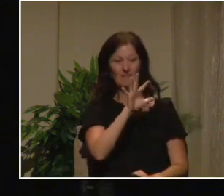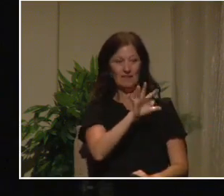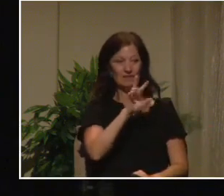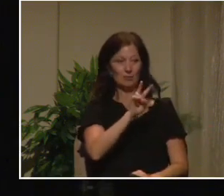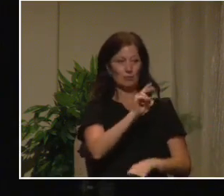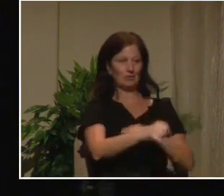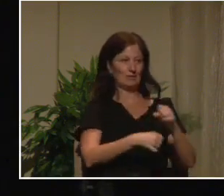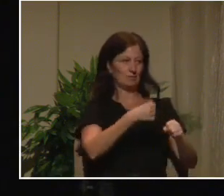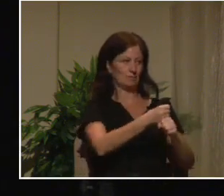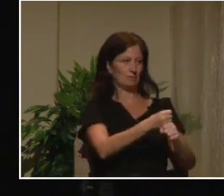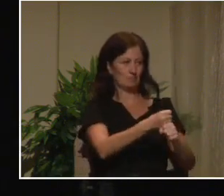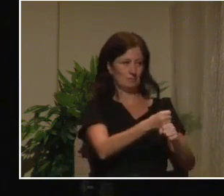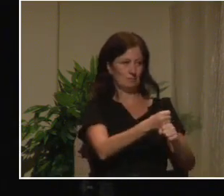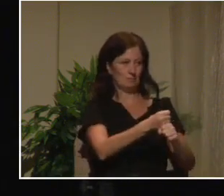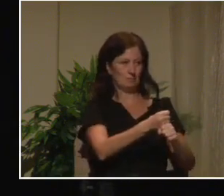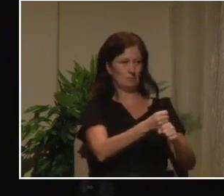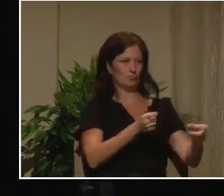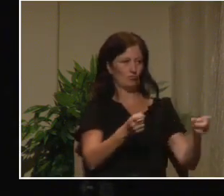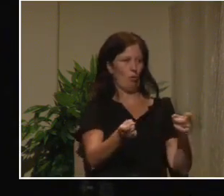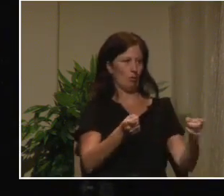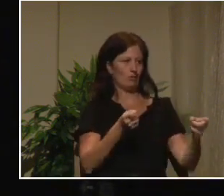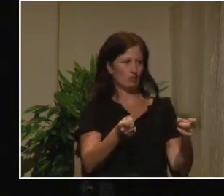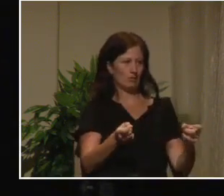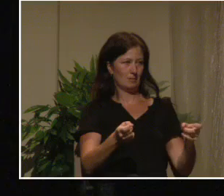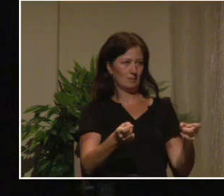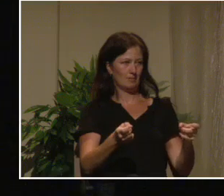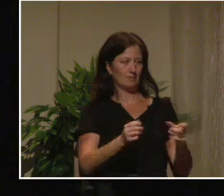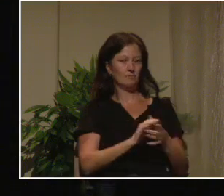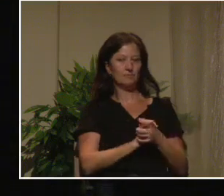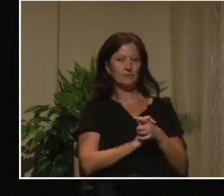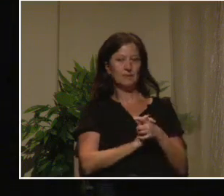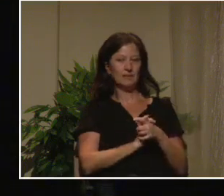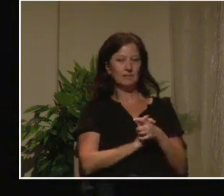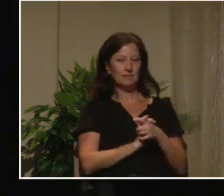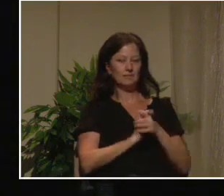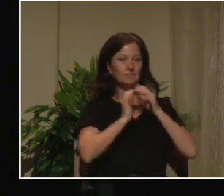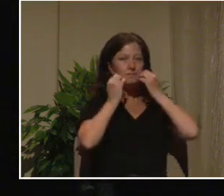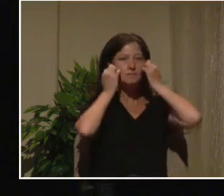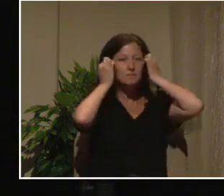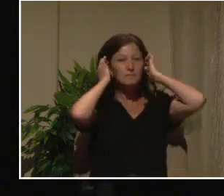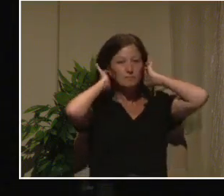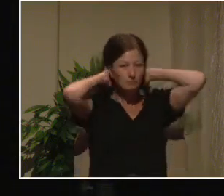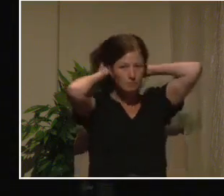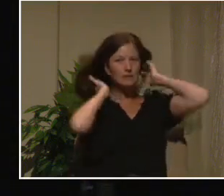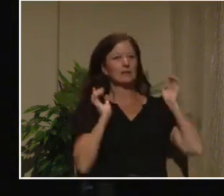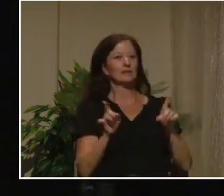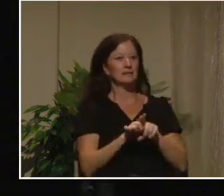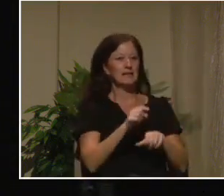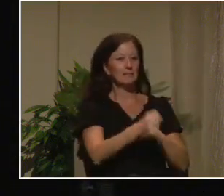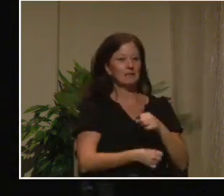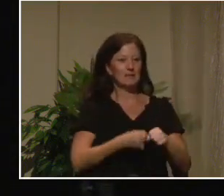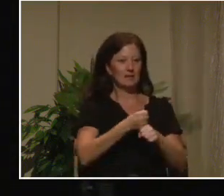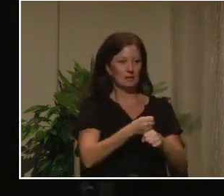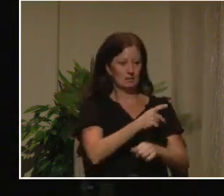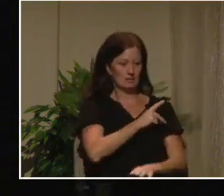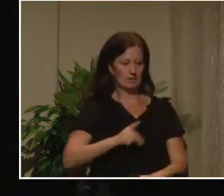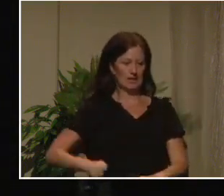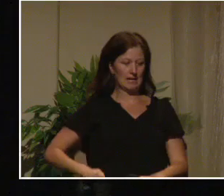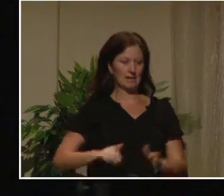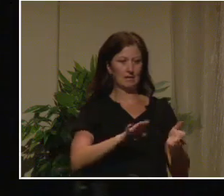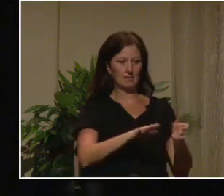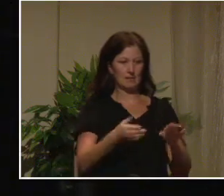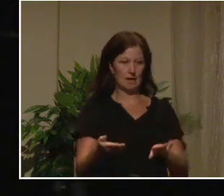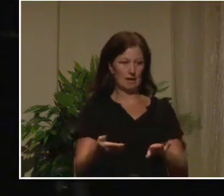years. Now, you should hear in these words, the year King Uzziah died, the